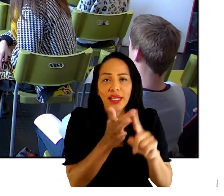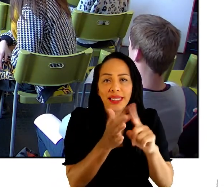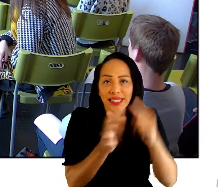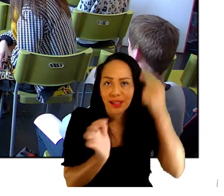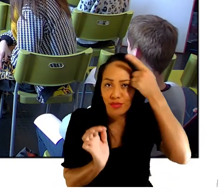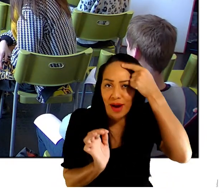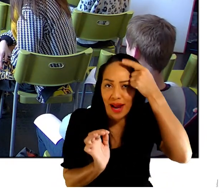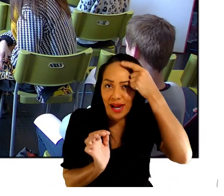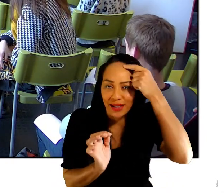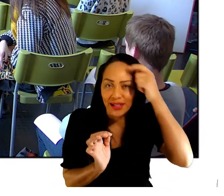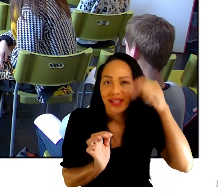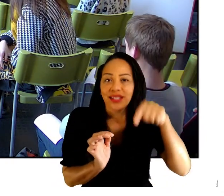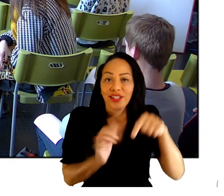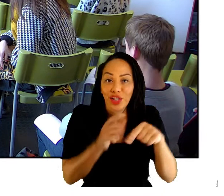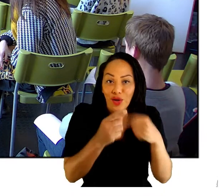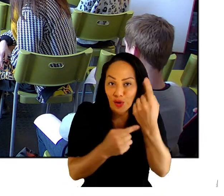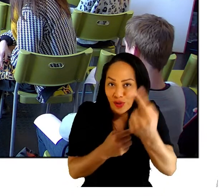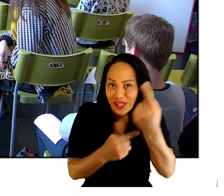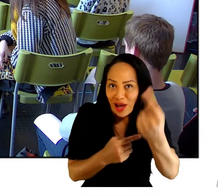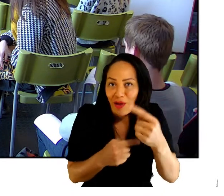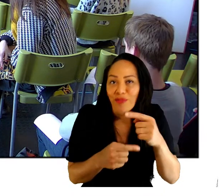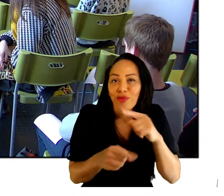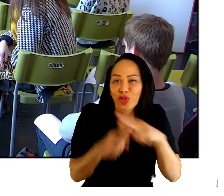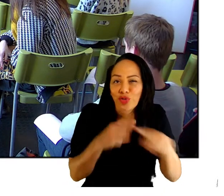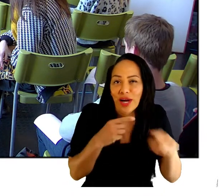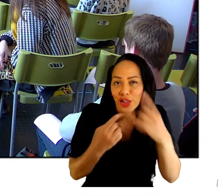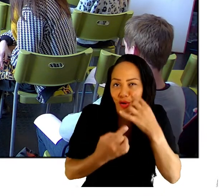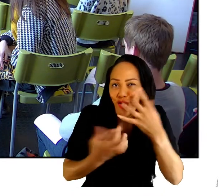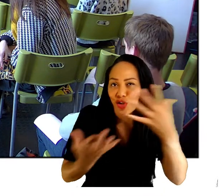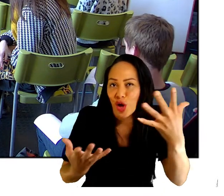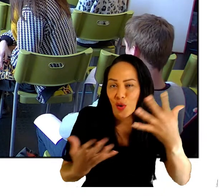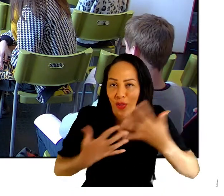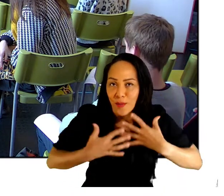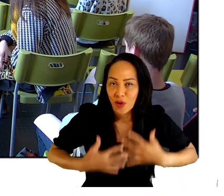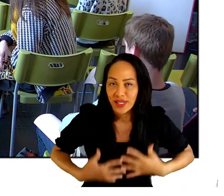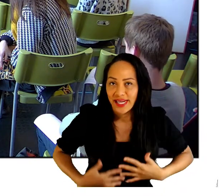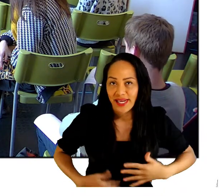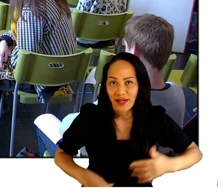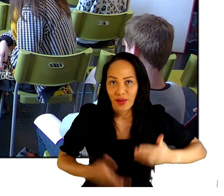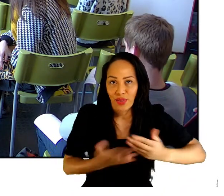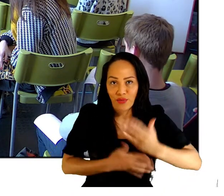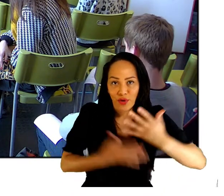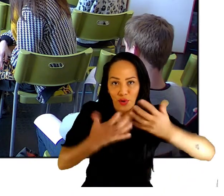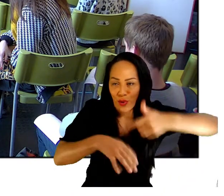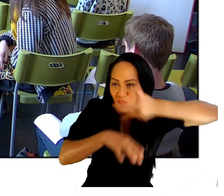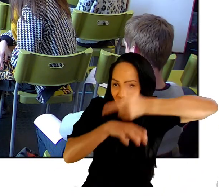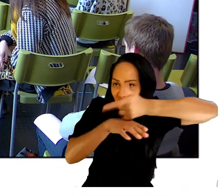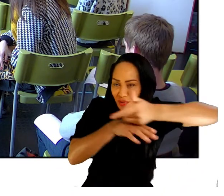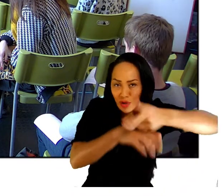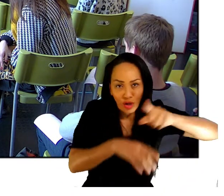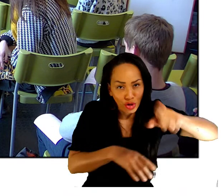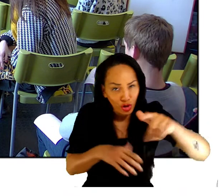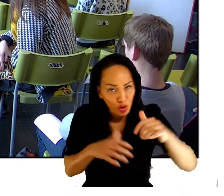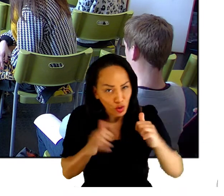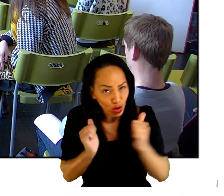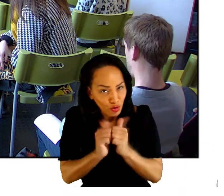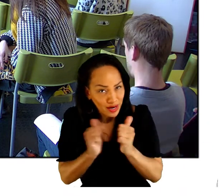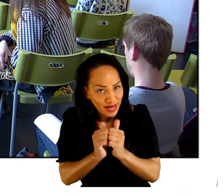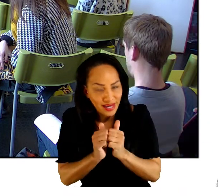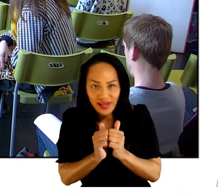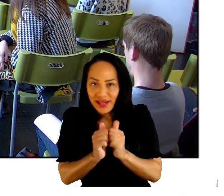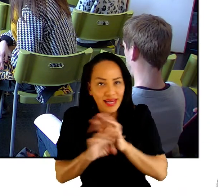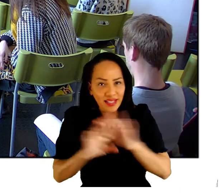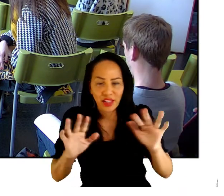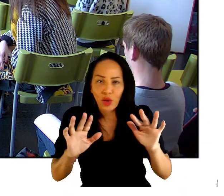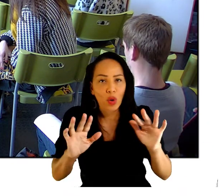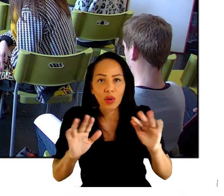to instrument it with technology, do you agree that this is a fundamentally unequal juxtaposition, and perhaps